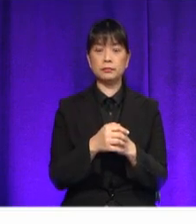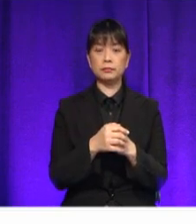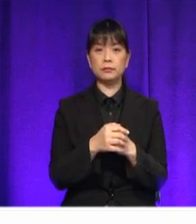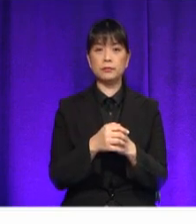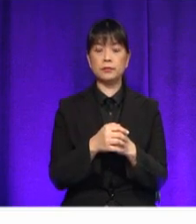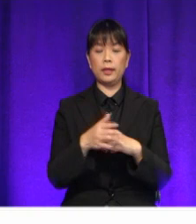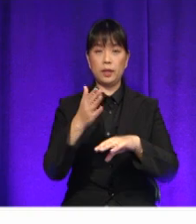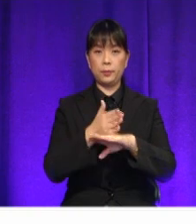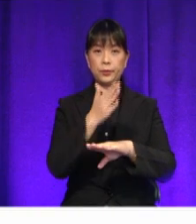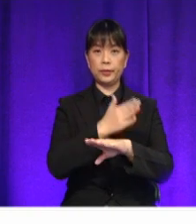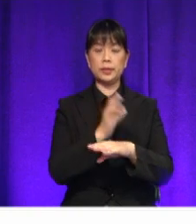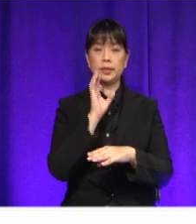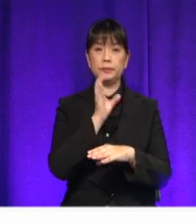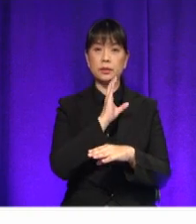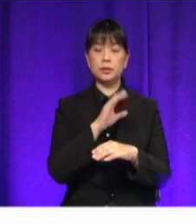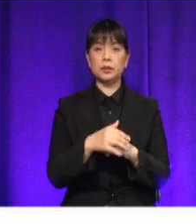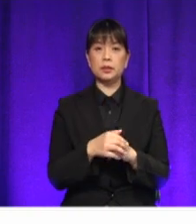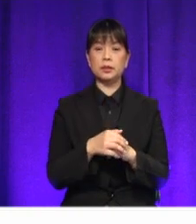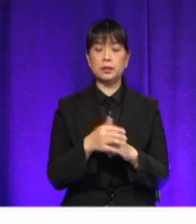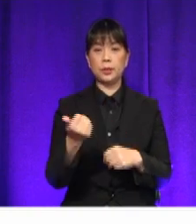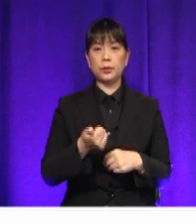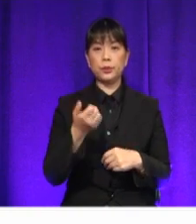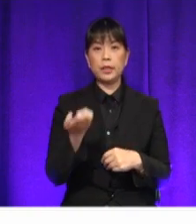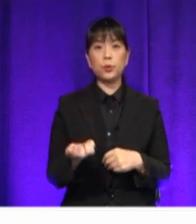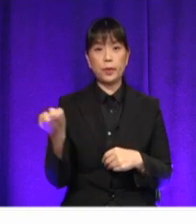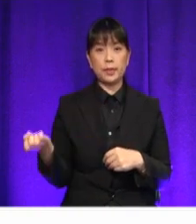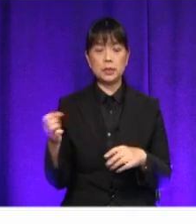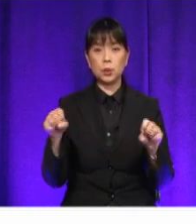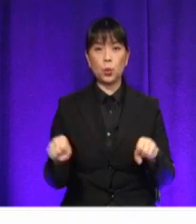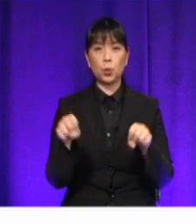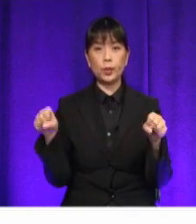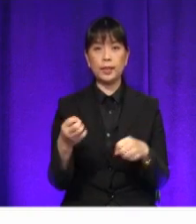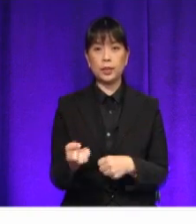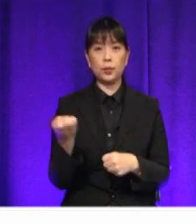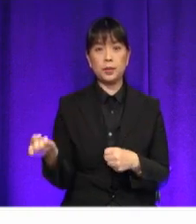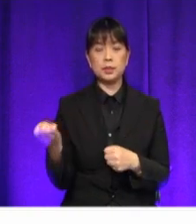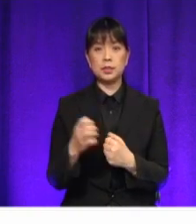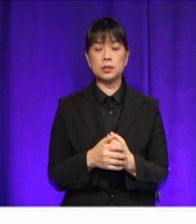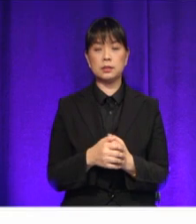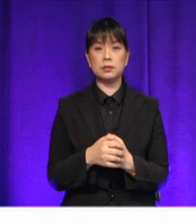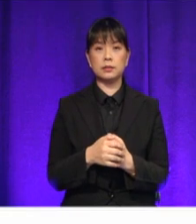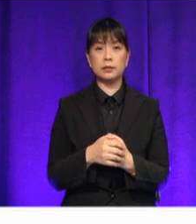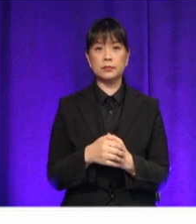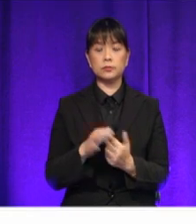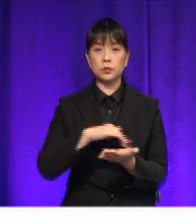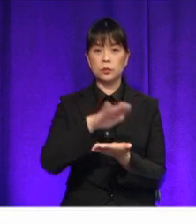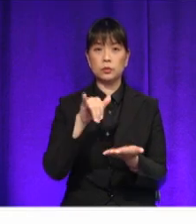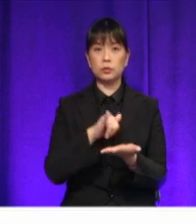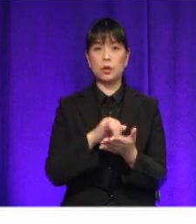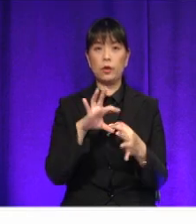canteen's equipment, the cooking equipment and whatnot. So all of that